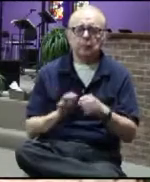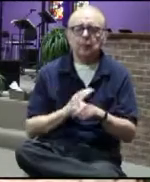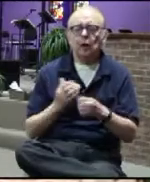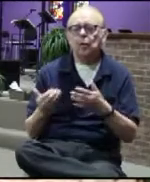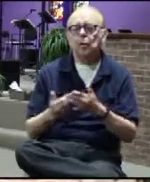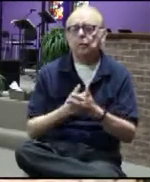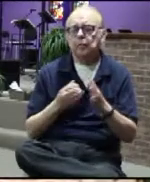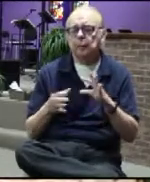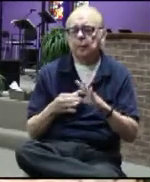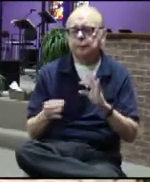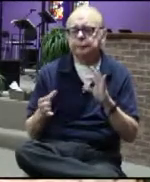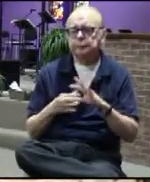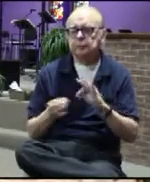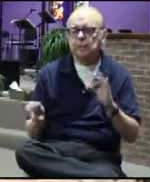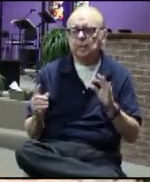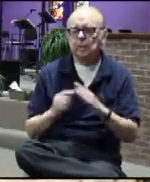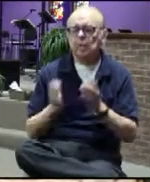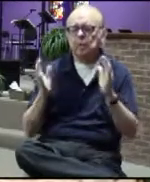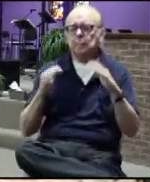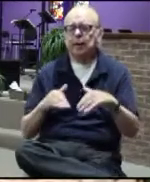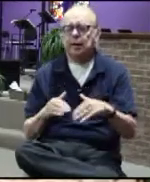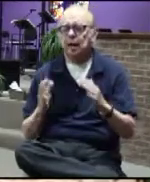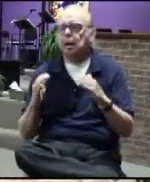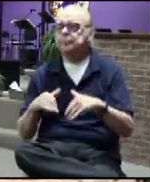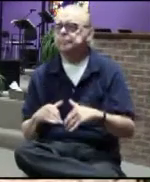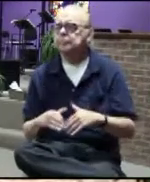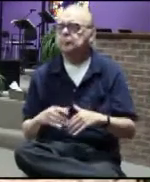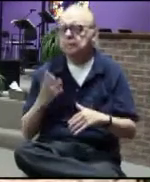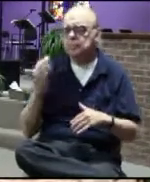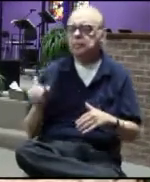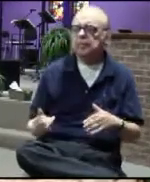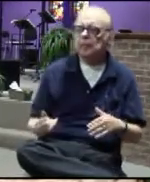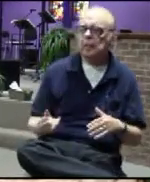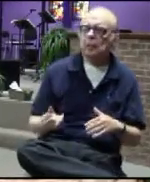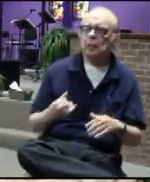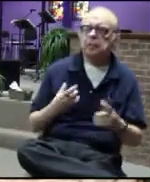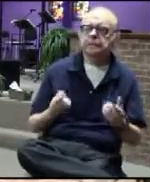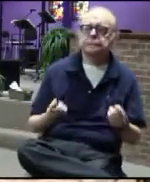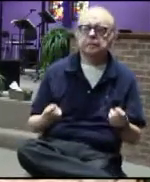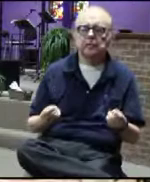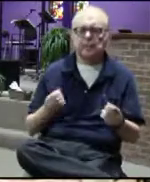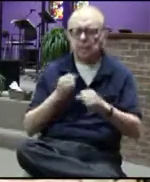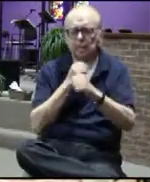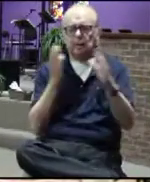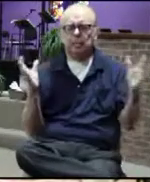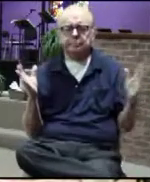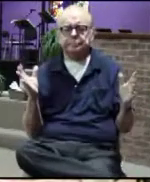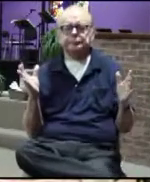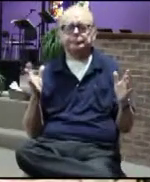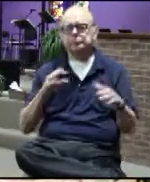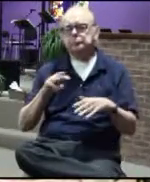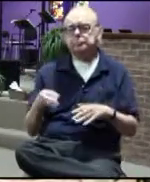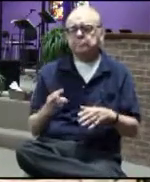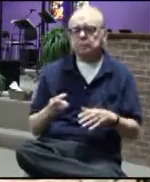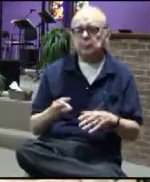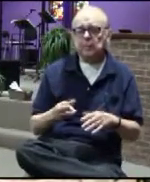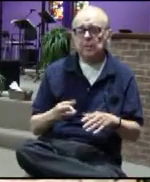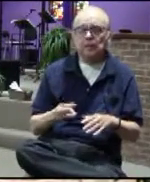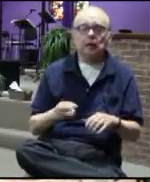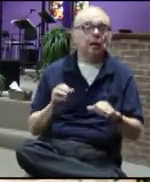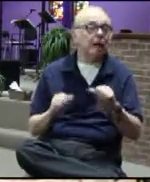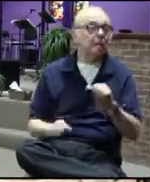story. As we begin to break this down. Because what it does, imagination welcomes the impossible.